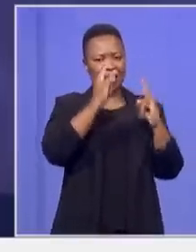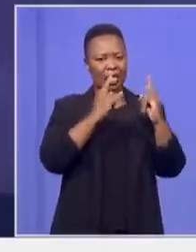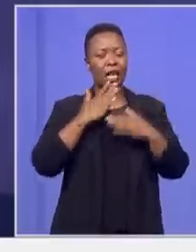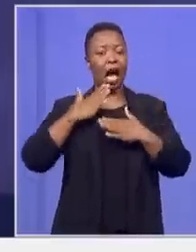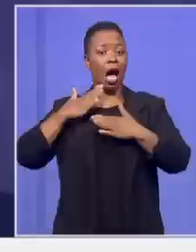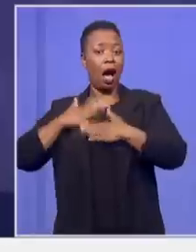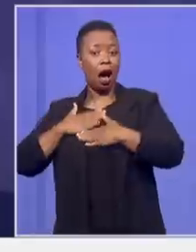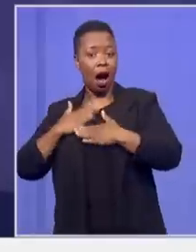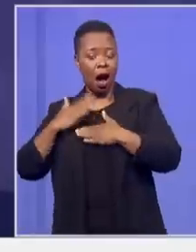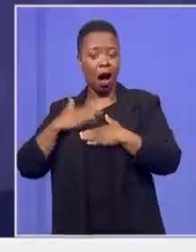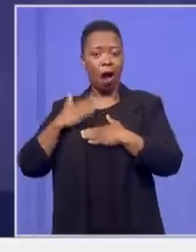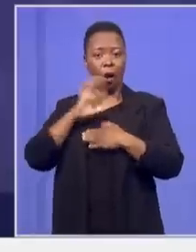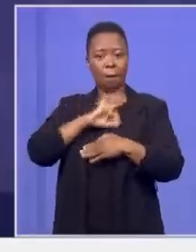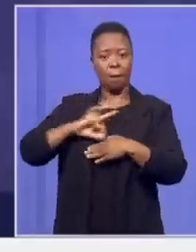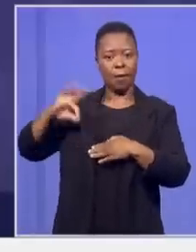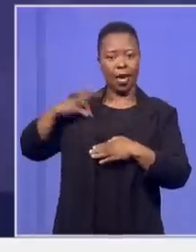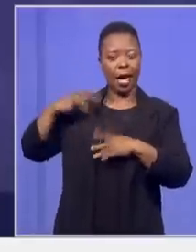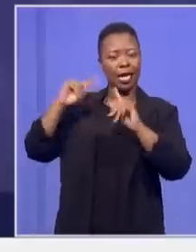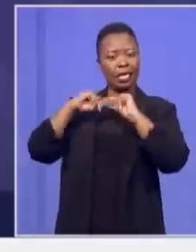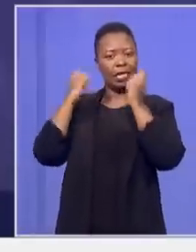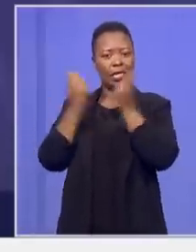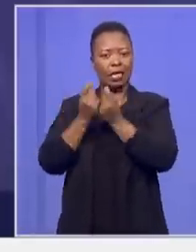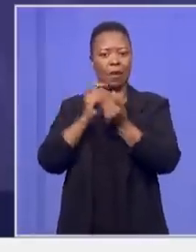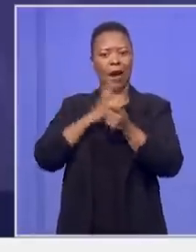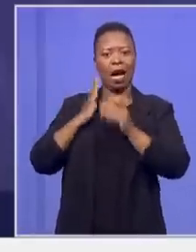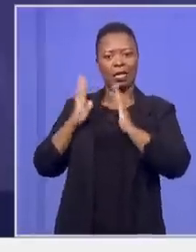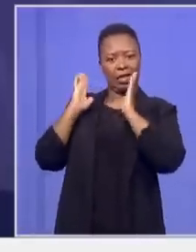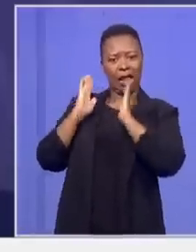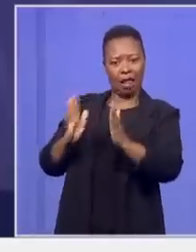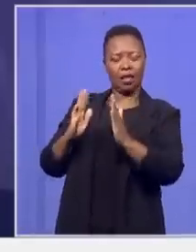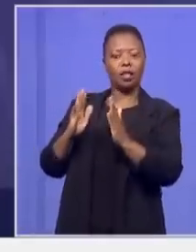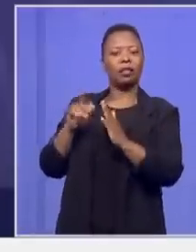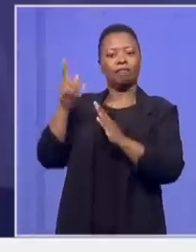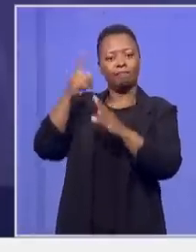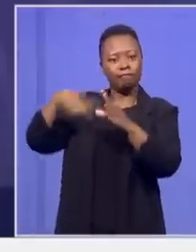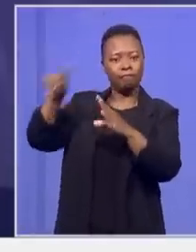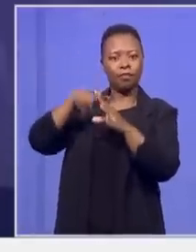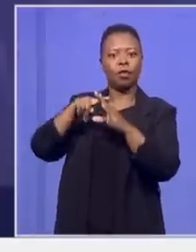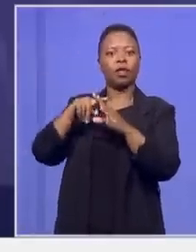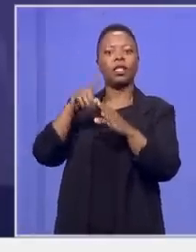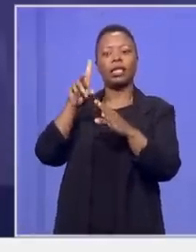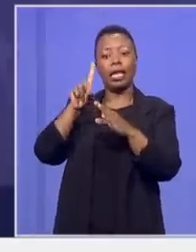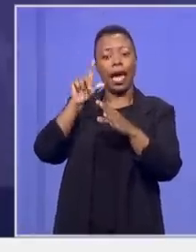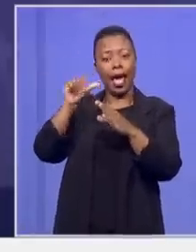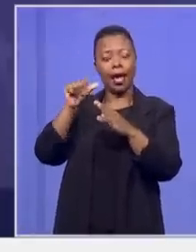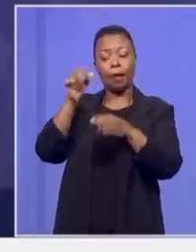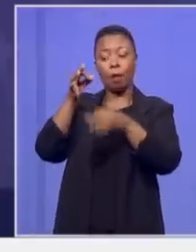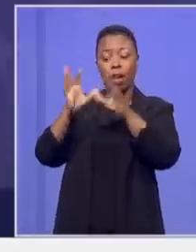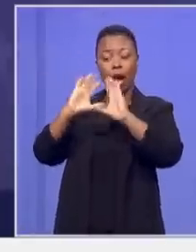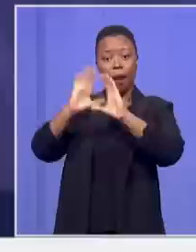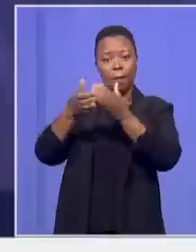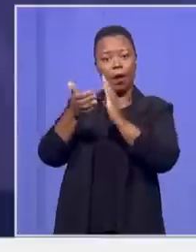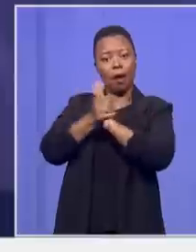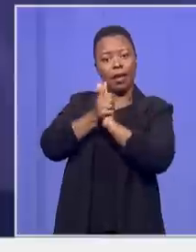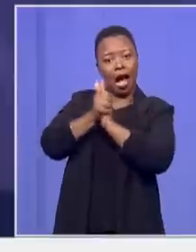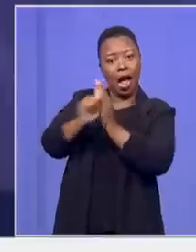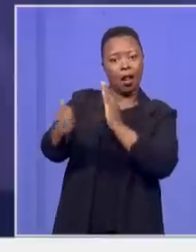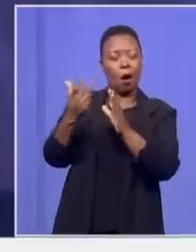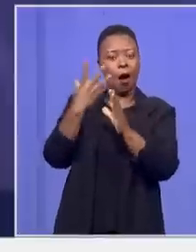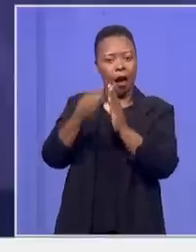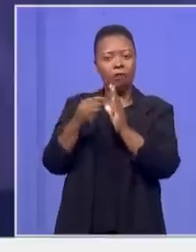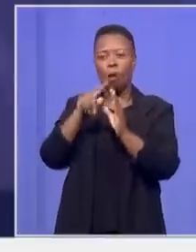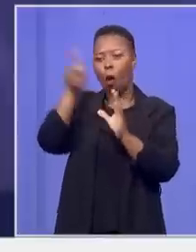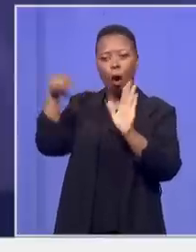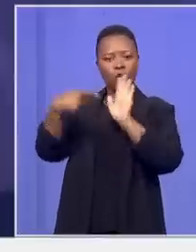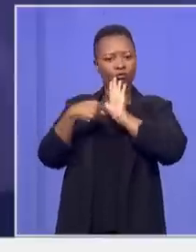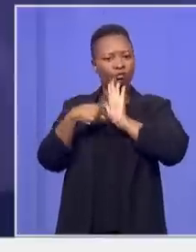MAKOs, our teams, our councillors, and all other talented people in our party are demonstrating what a million